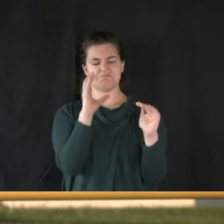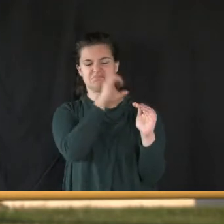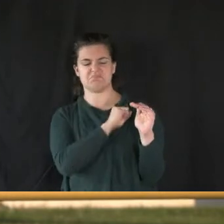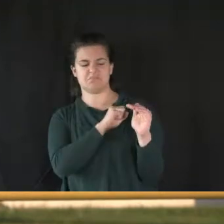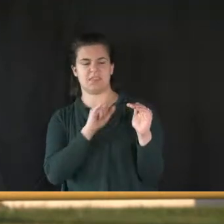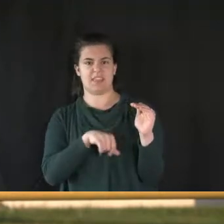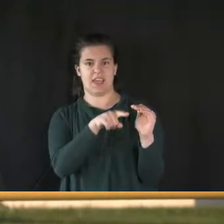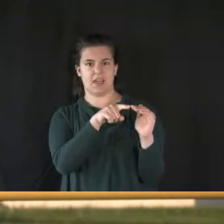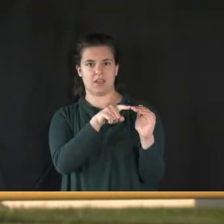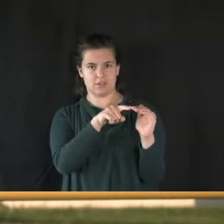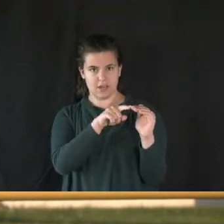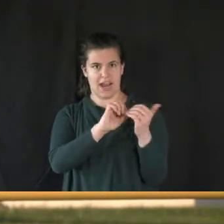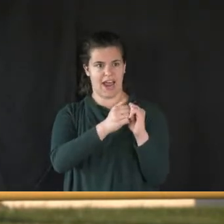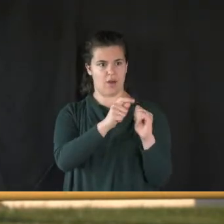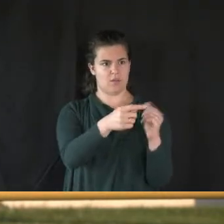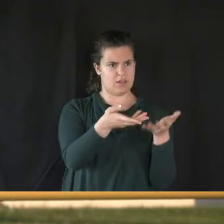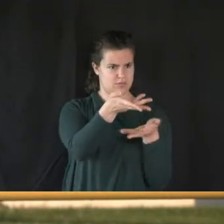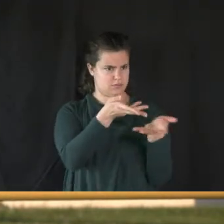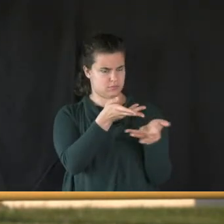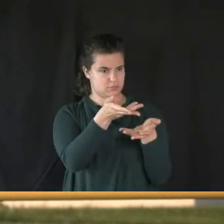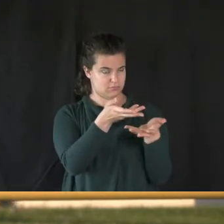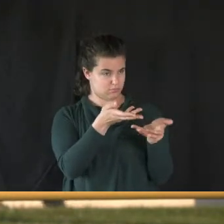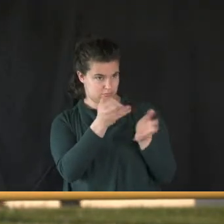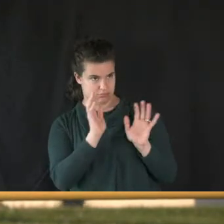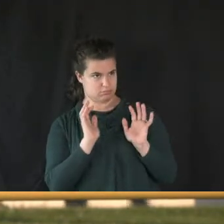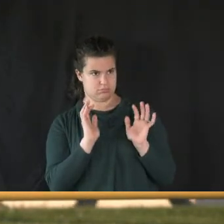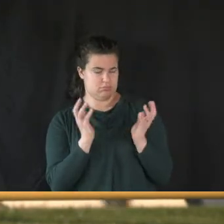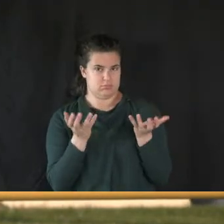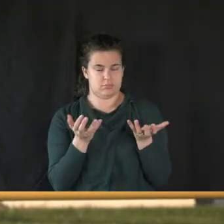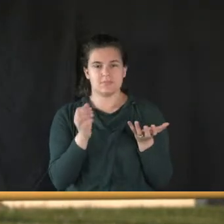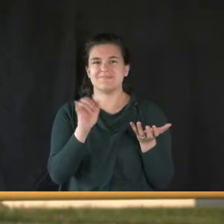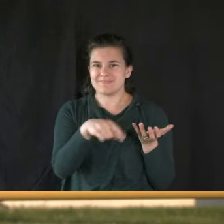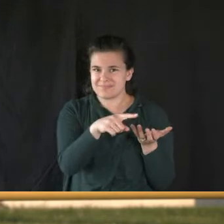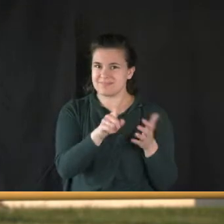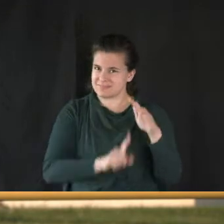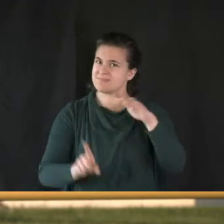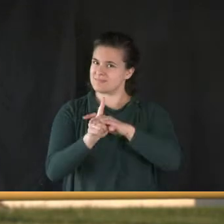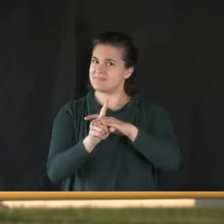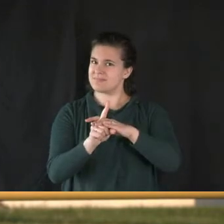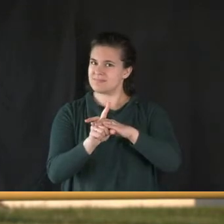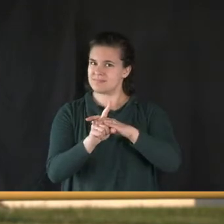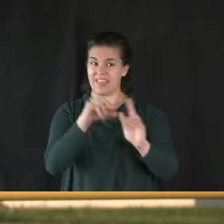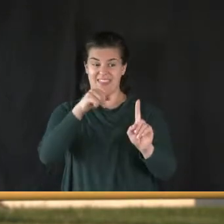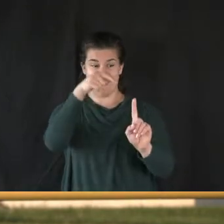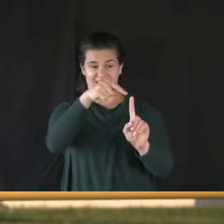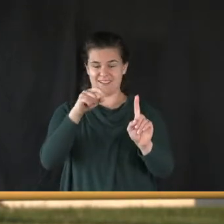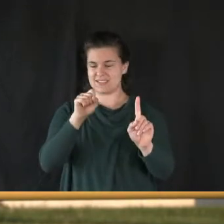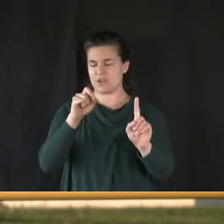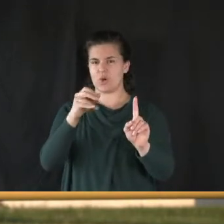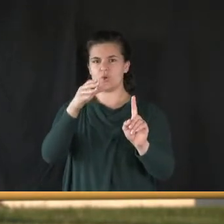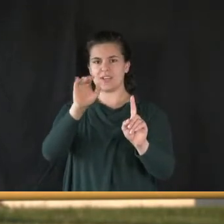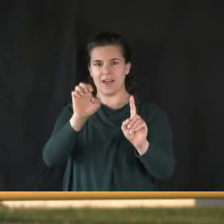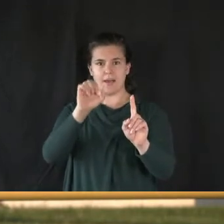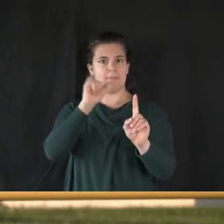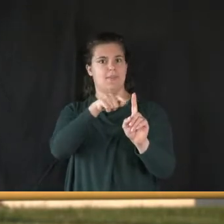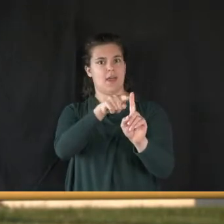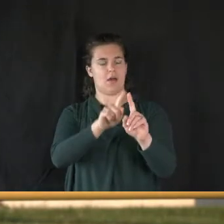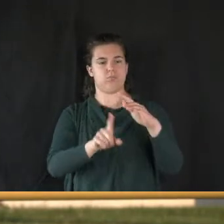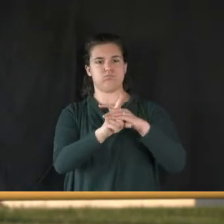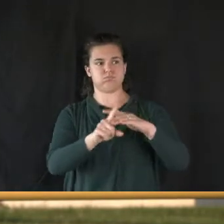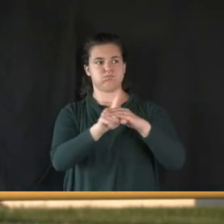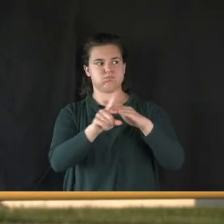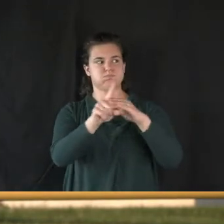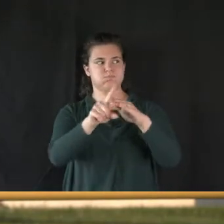they choose to treat us. Surprisingly, we've known this phenomena in some form exists for